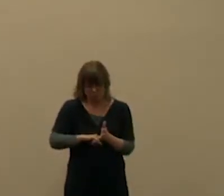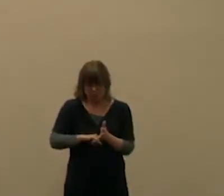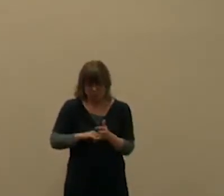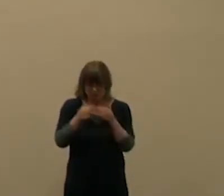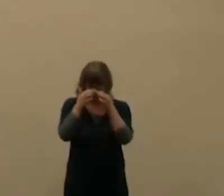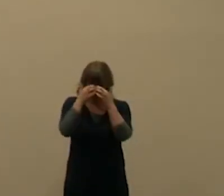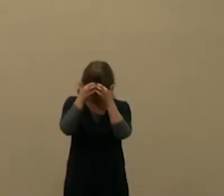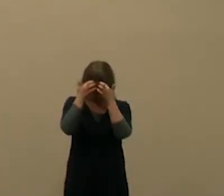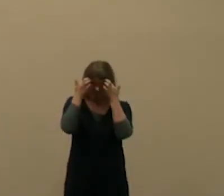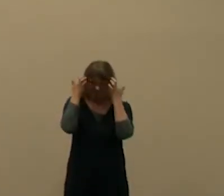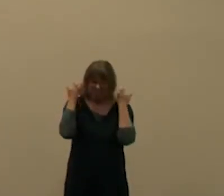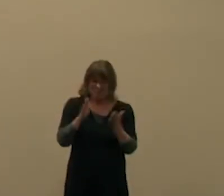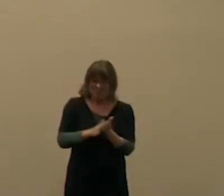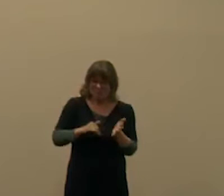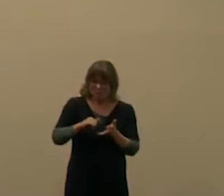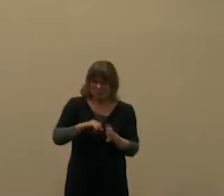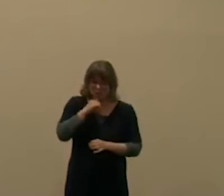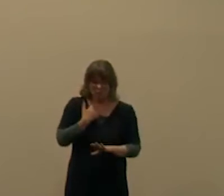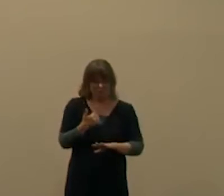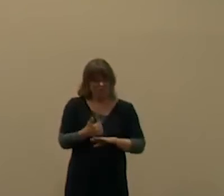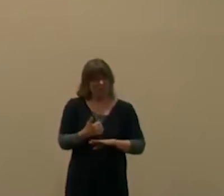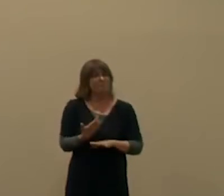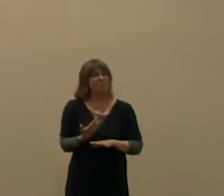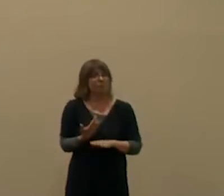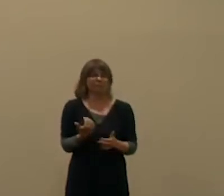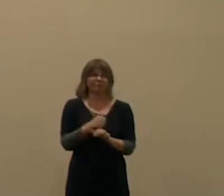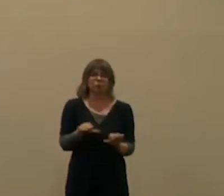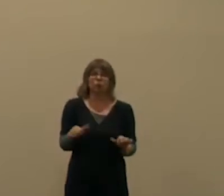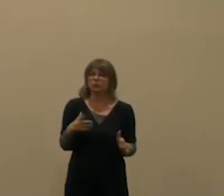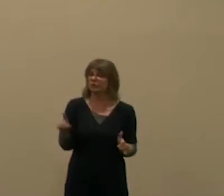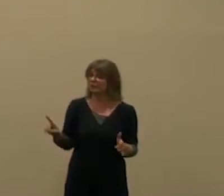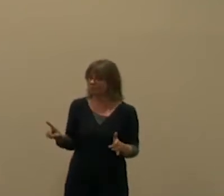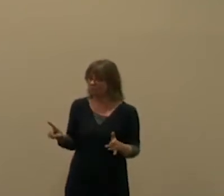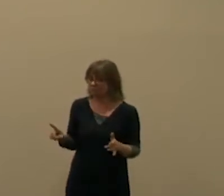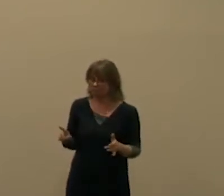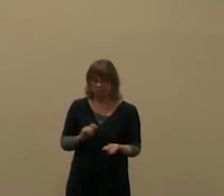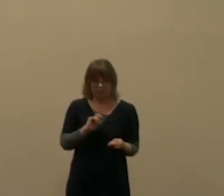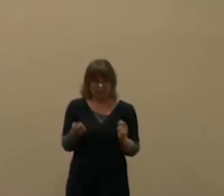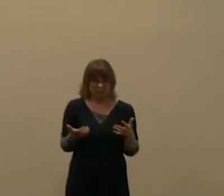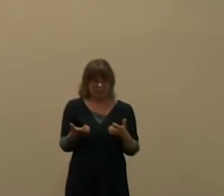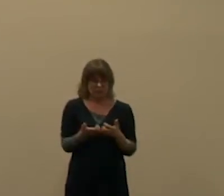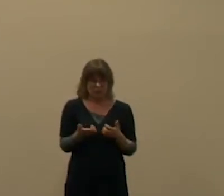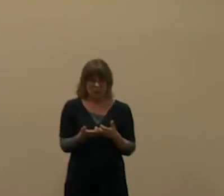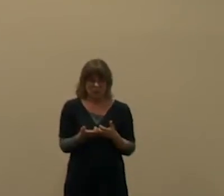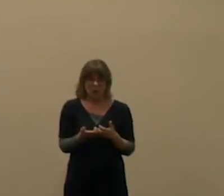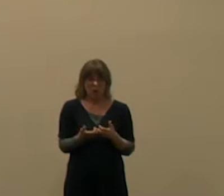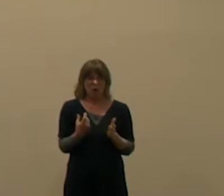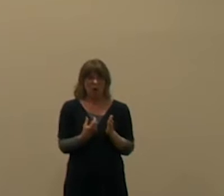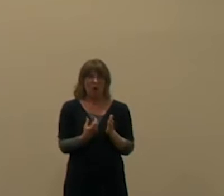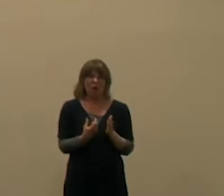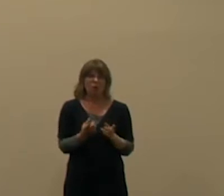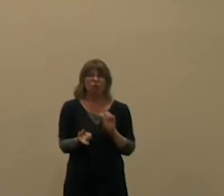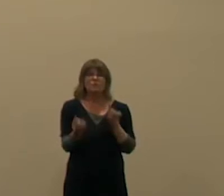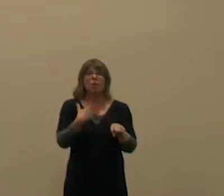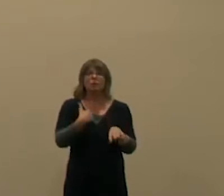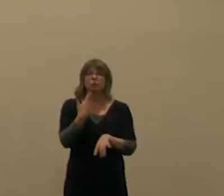Microsoft, is going to do something about that, and that is changing how we can RSVP into